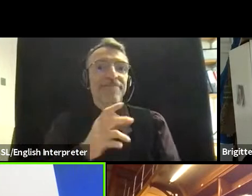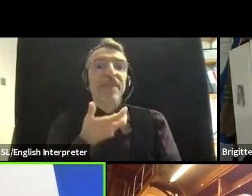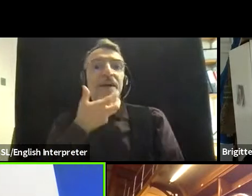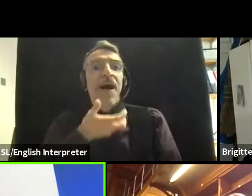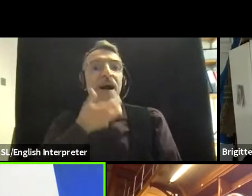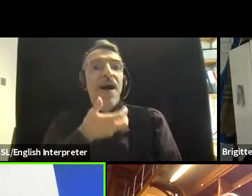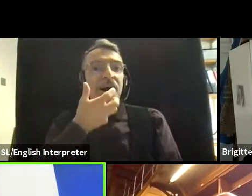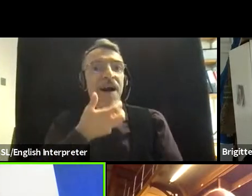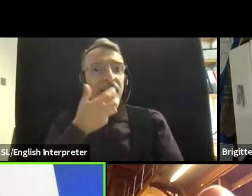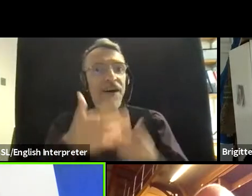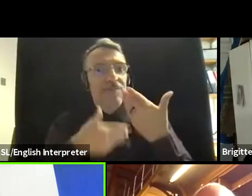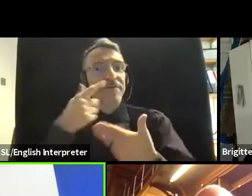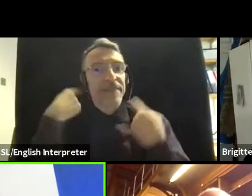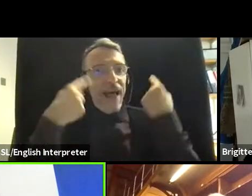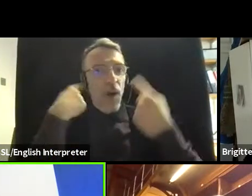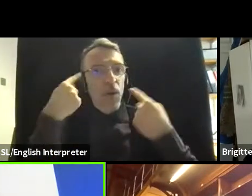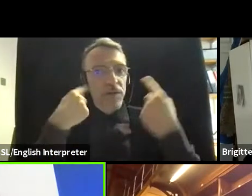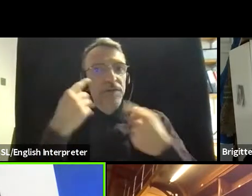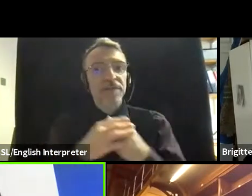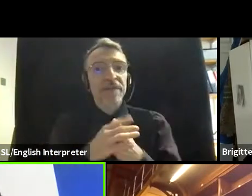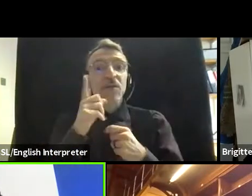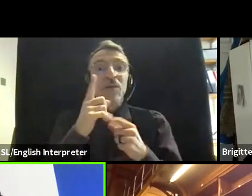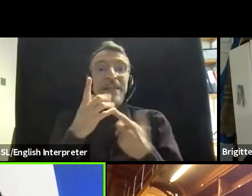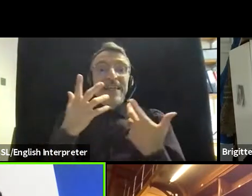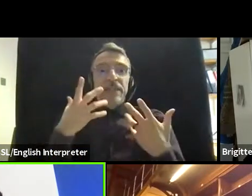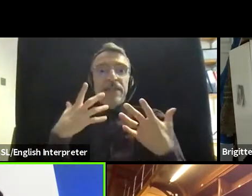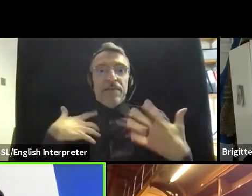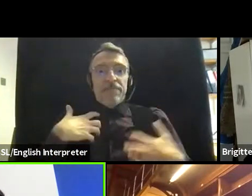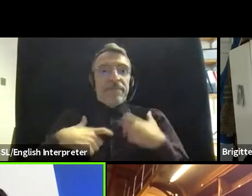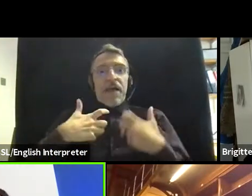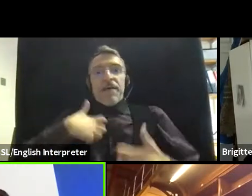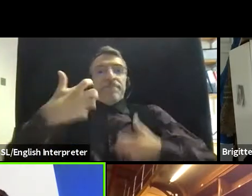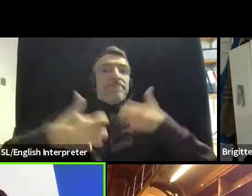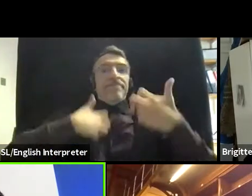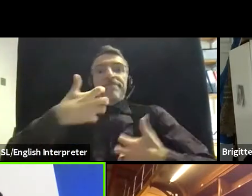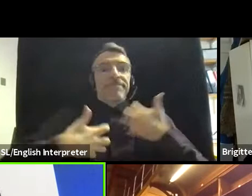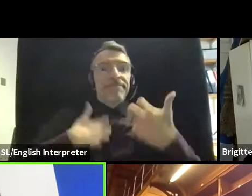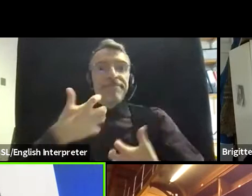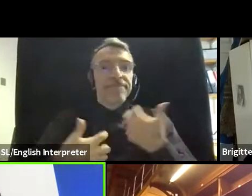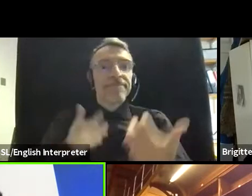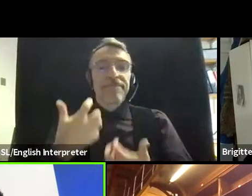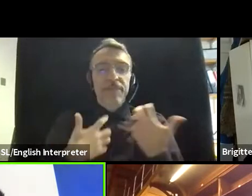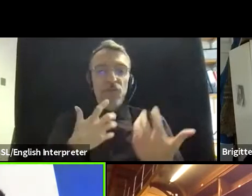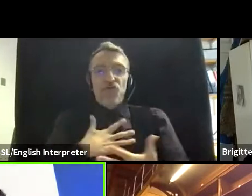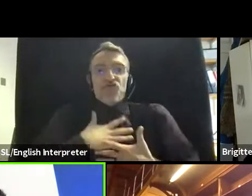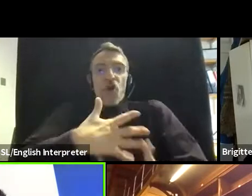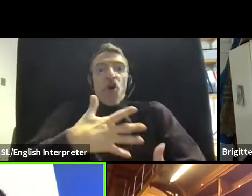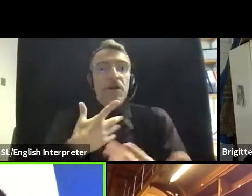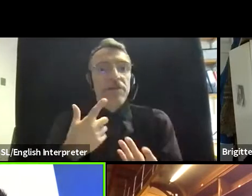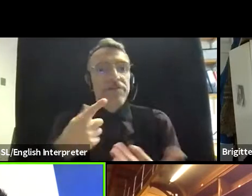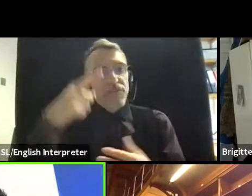to provide sounds, which is very discriminatory towards persons with hearing impairments. Yeah.